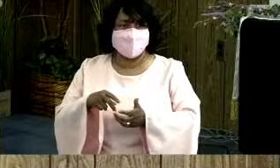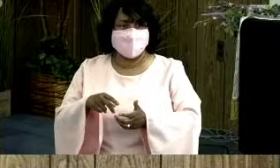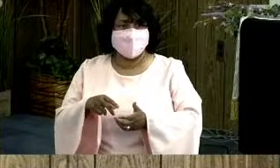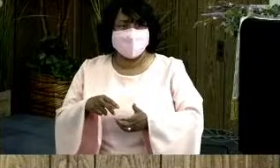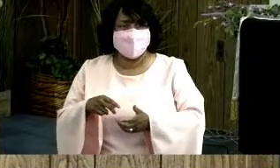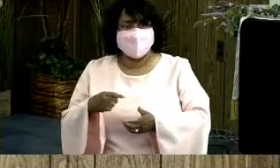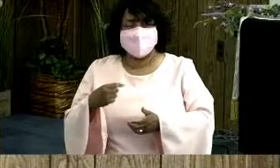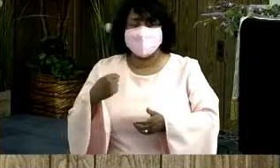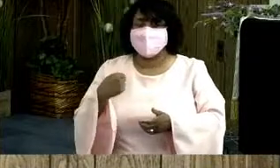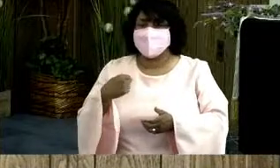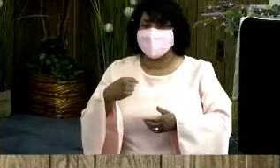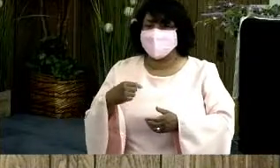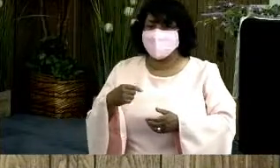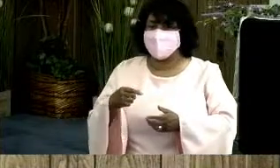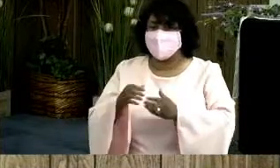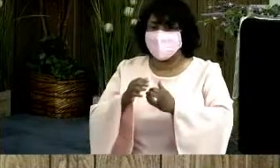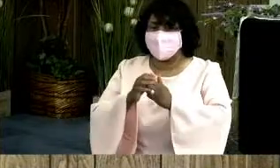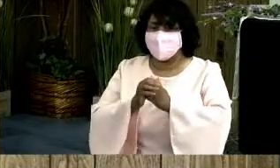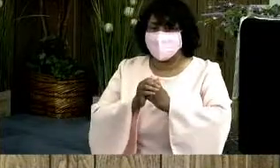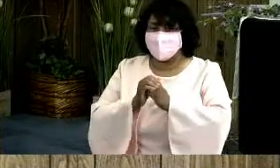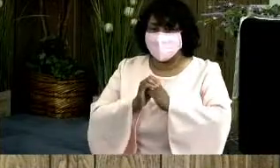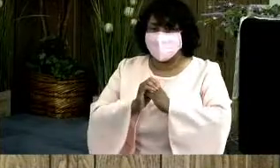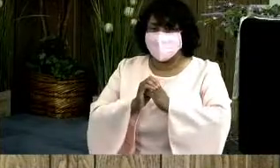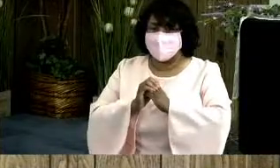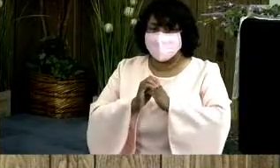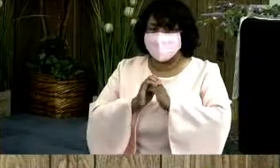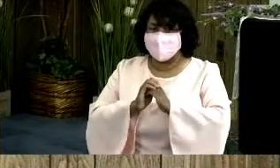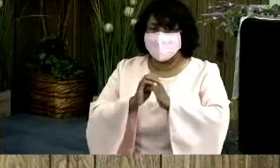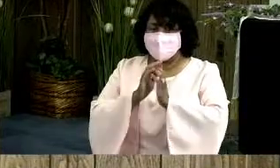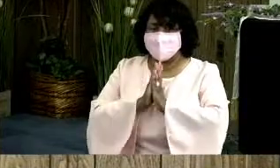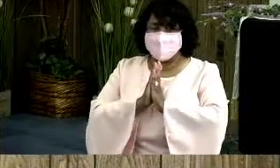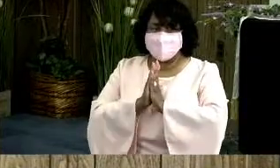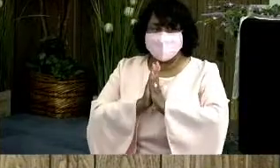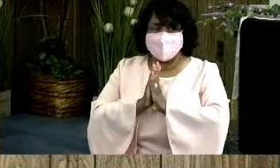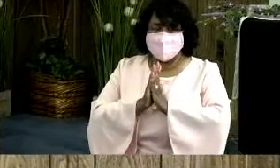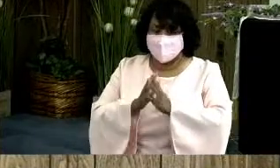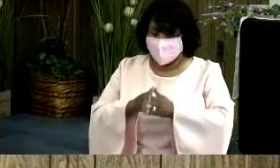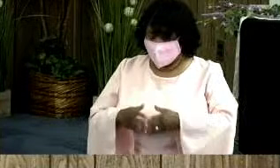we usher in the King of glory?